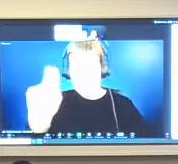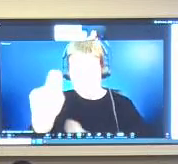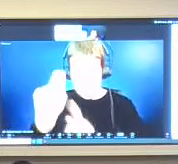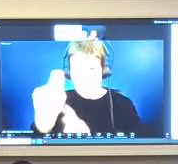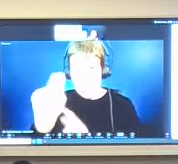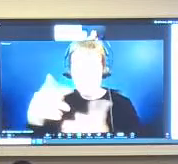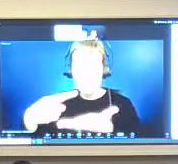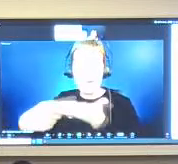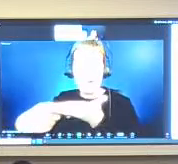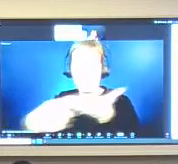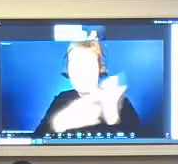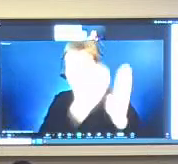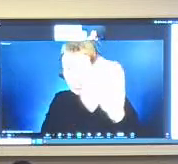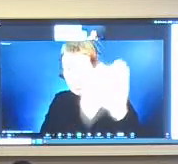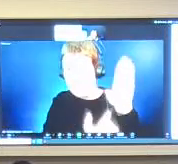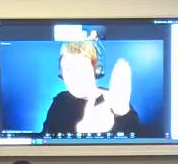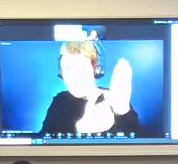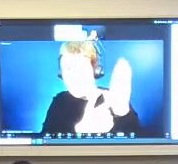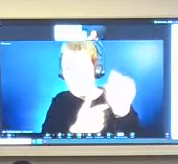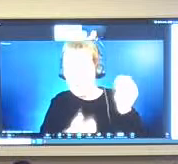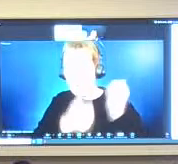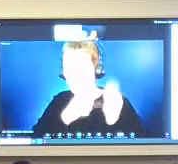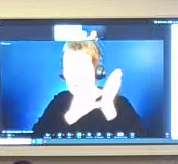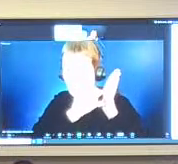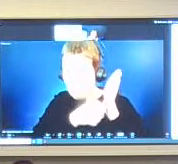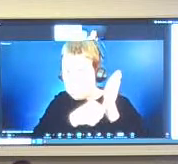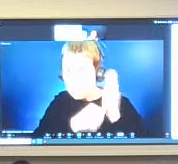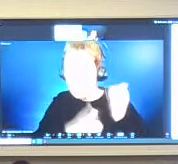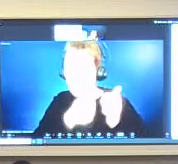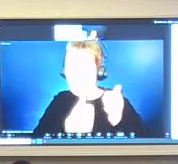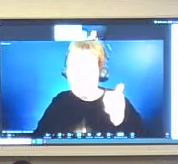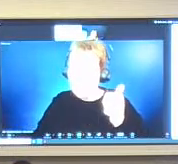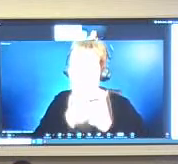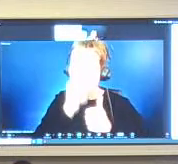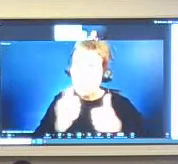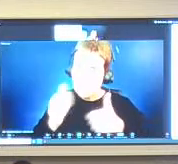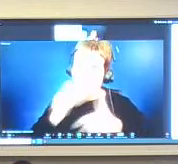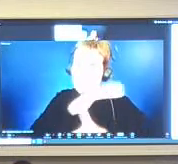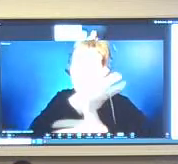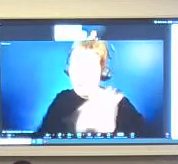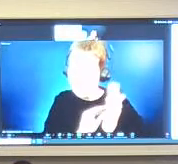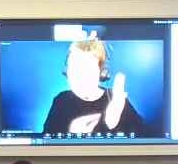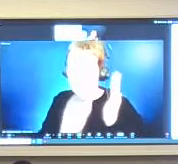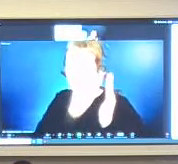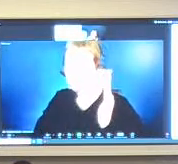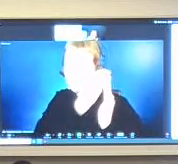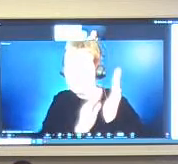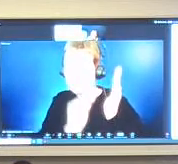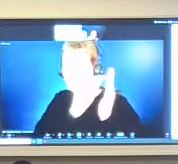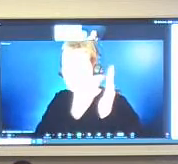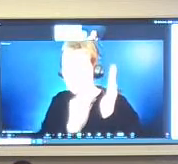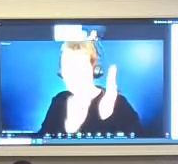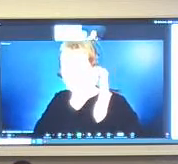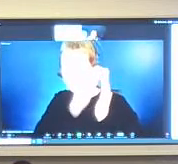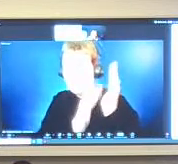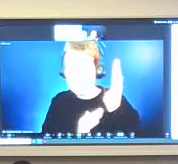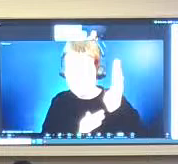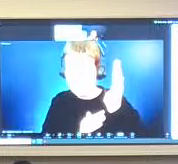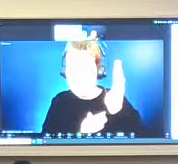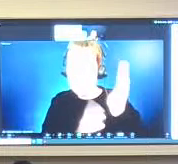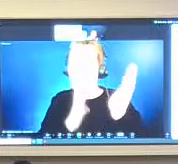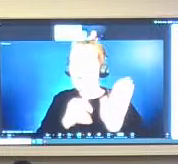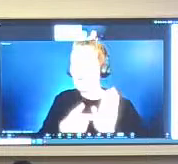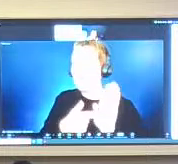it to the city council and the mayor, that, we have some kind